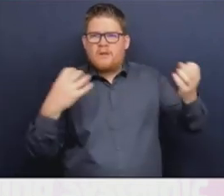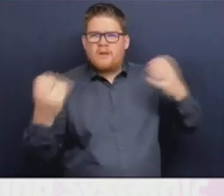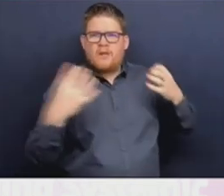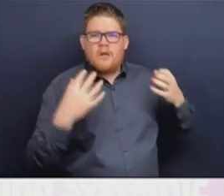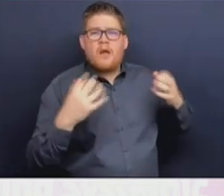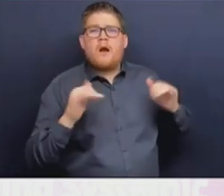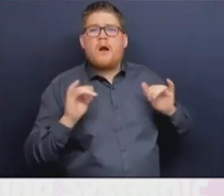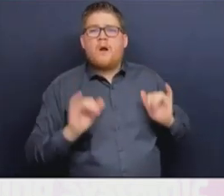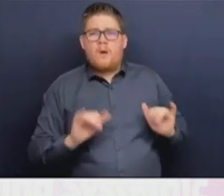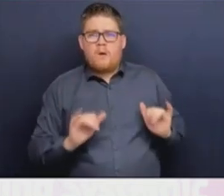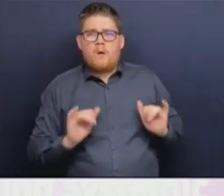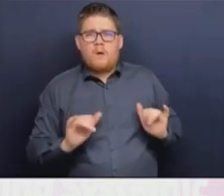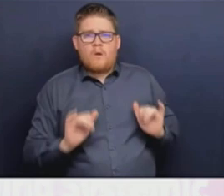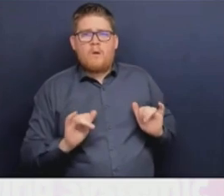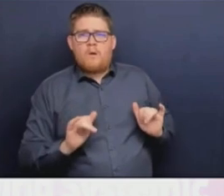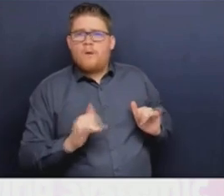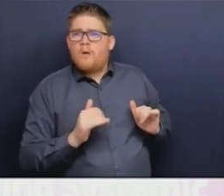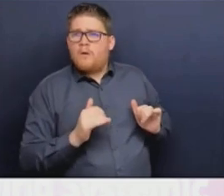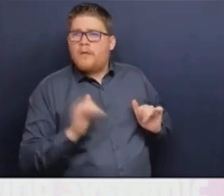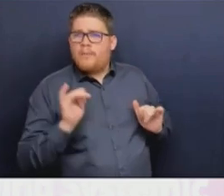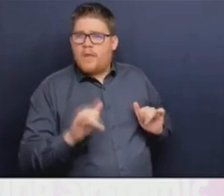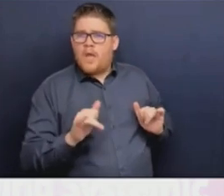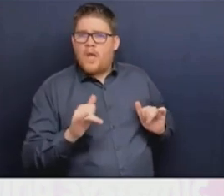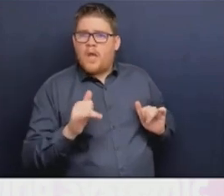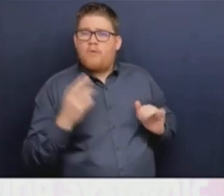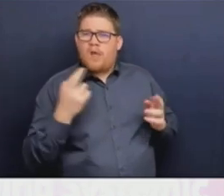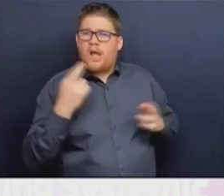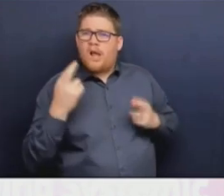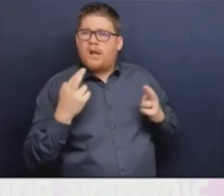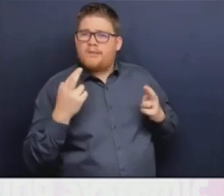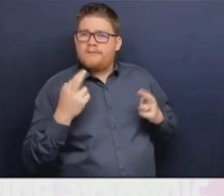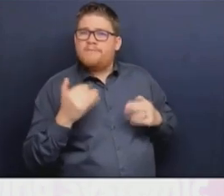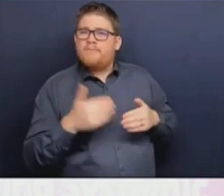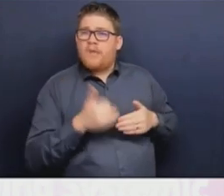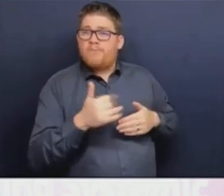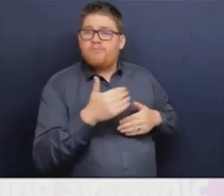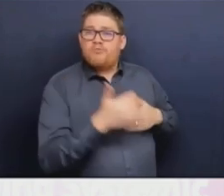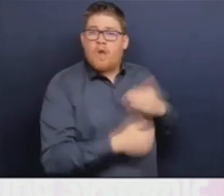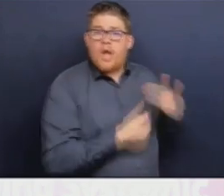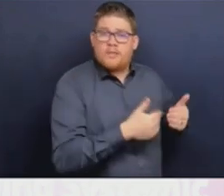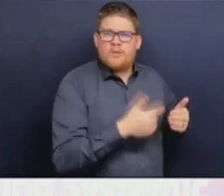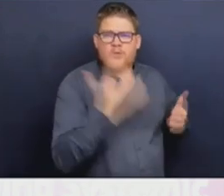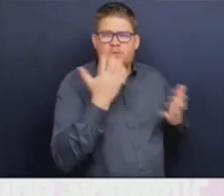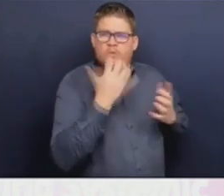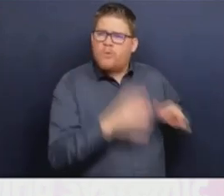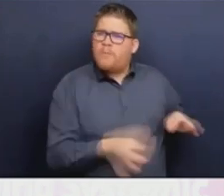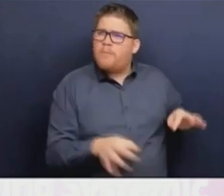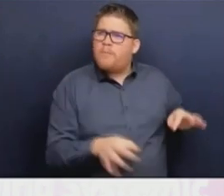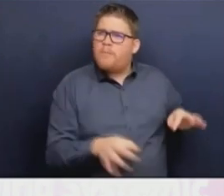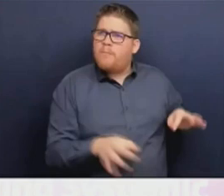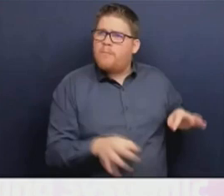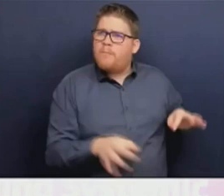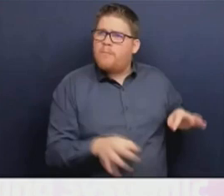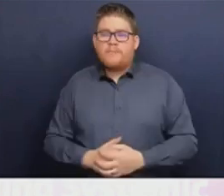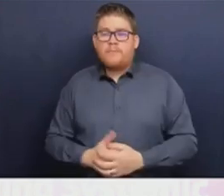matter. And what I've tried to do in my time as government, when I have such capable people as Rachna and many